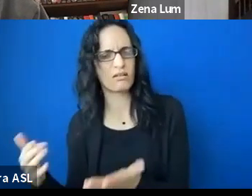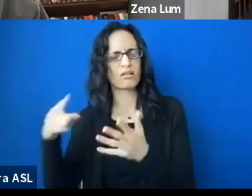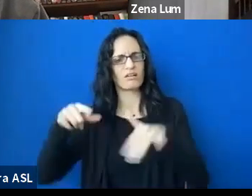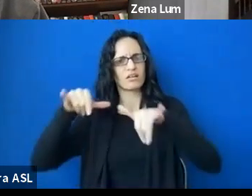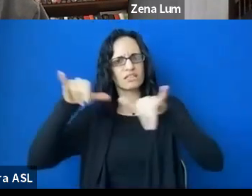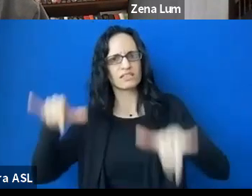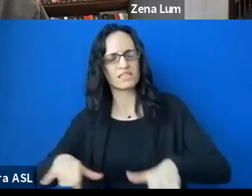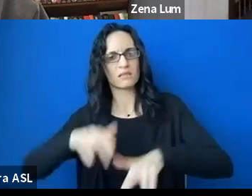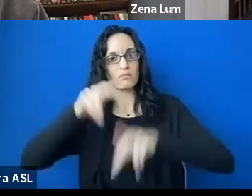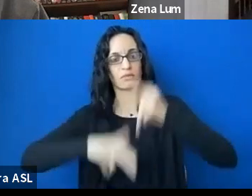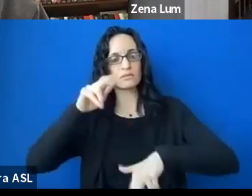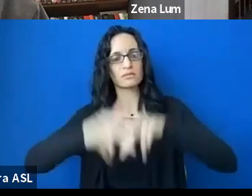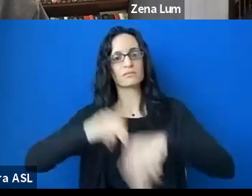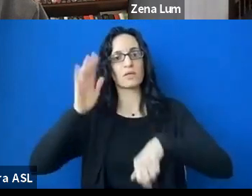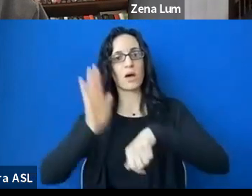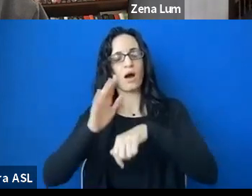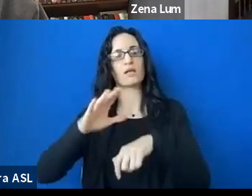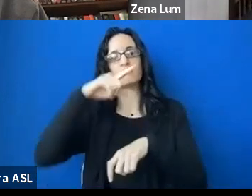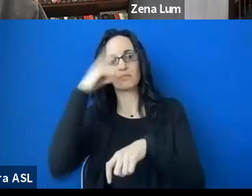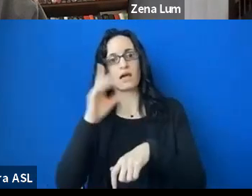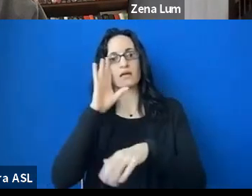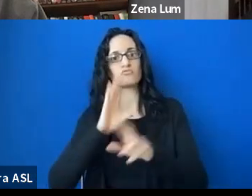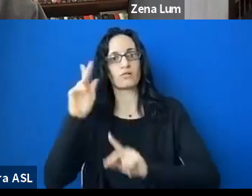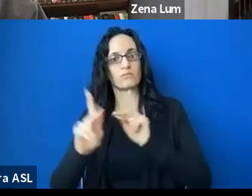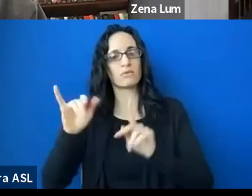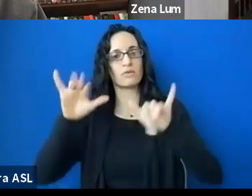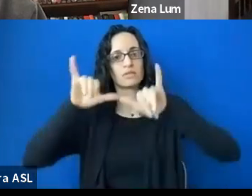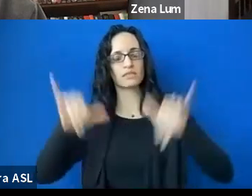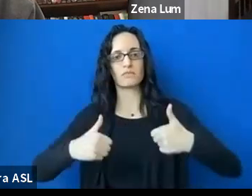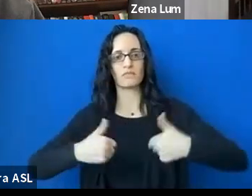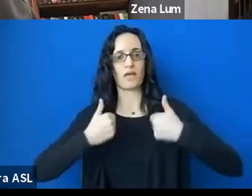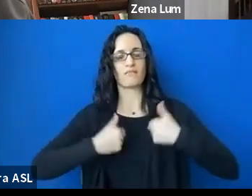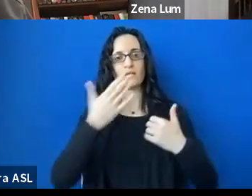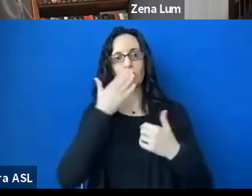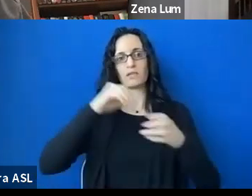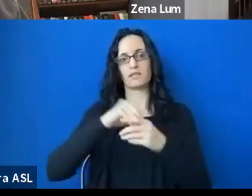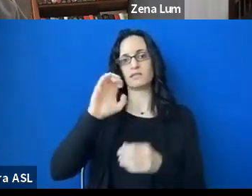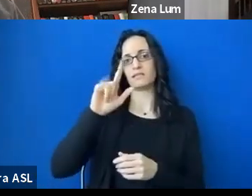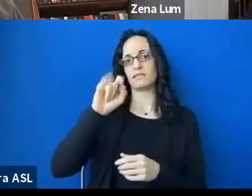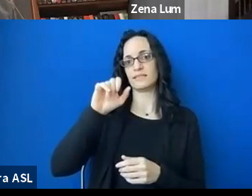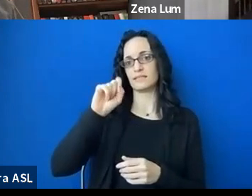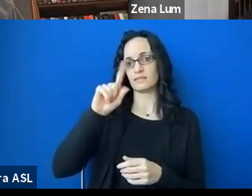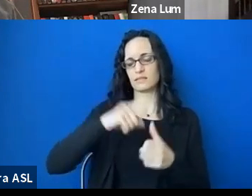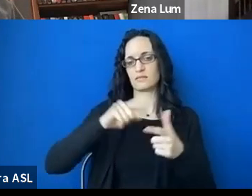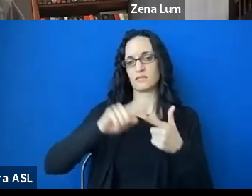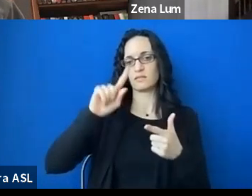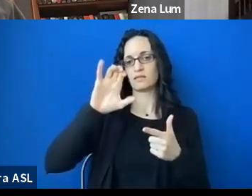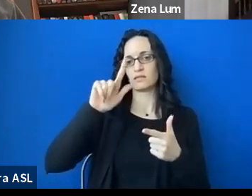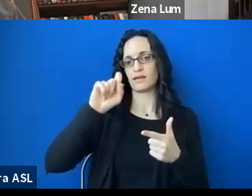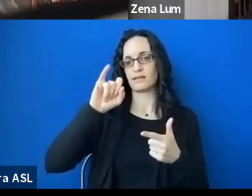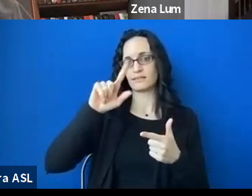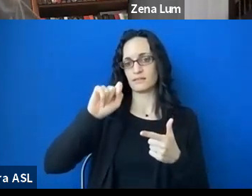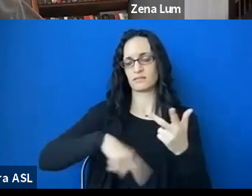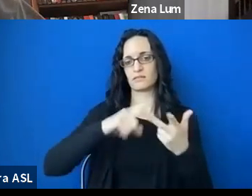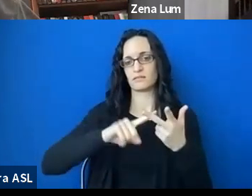Black, Brown, and poor people, a system alive and well in the elitist, classist, racist Boston public school systems